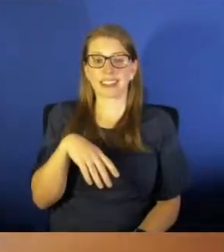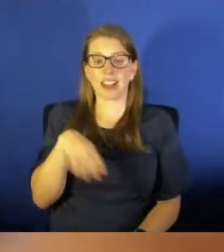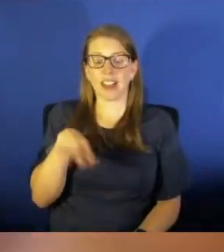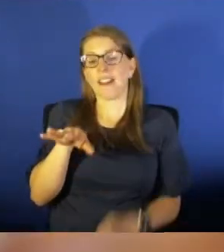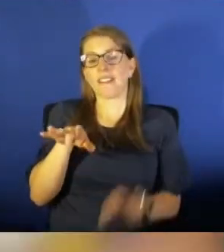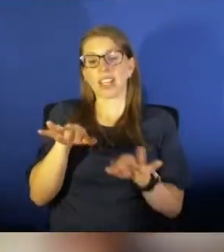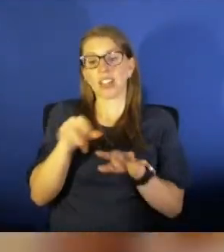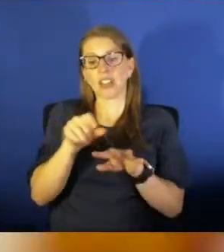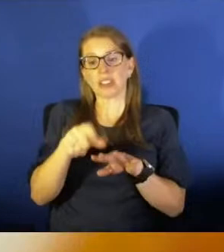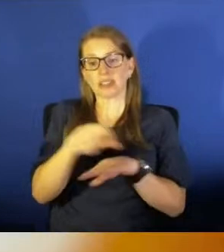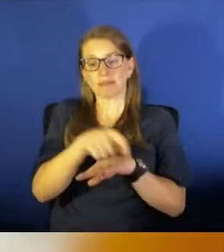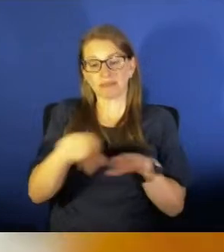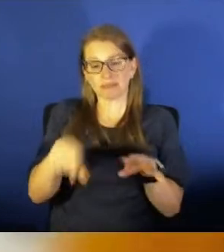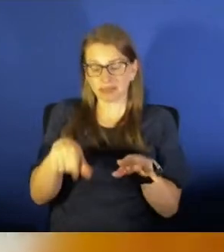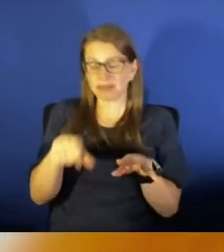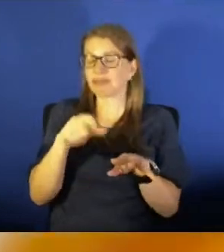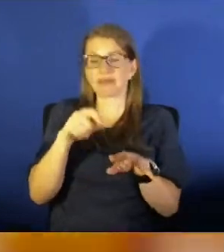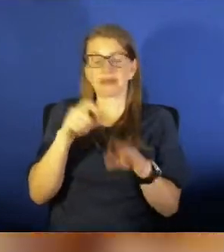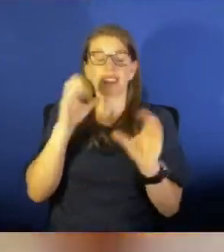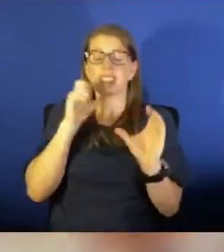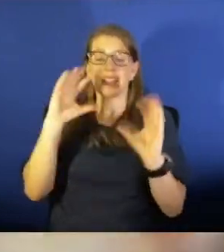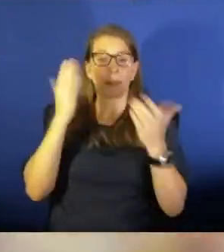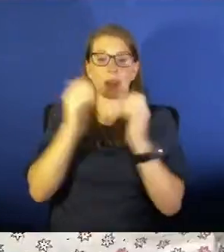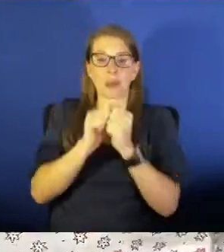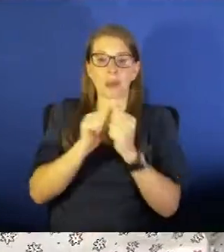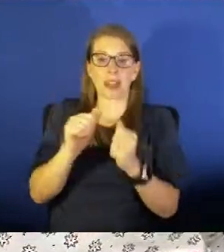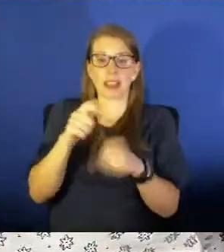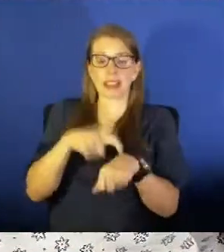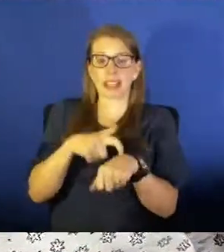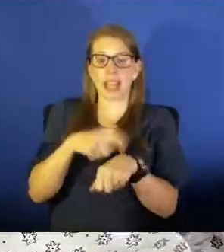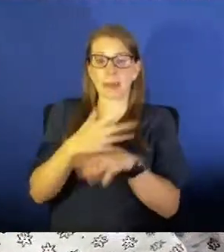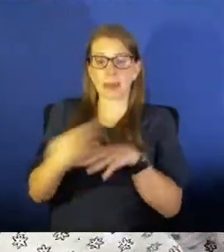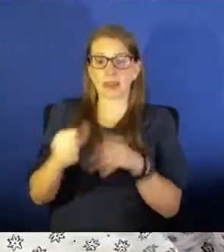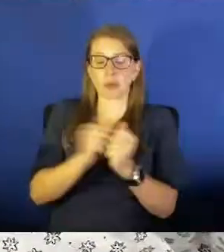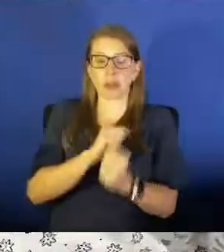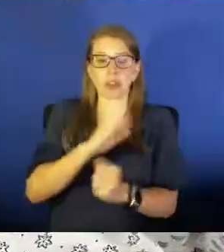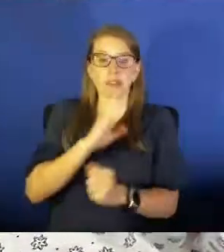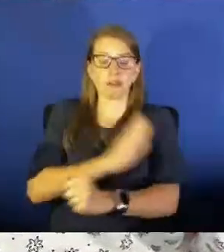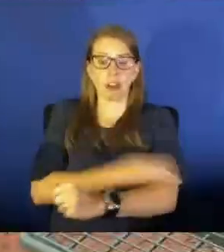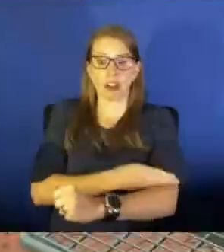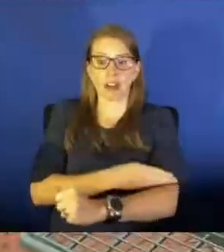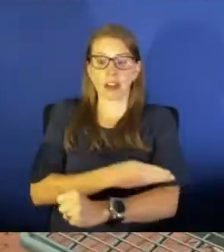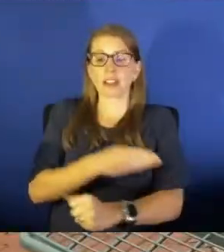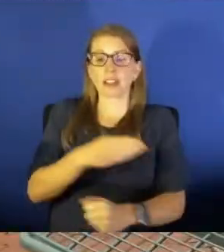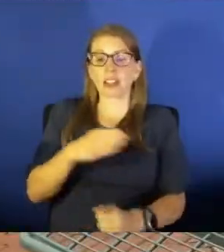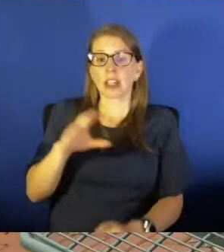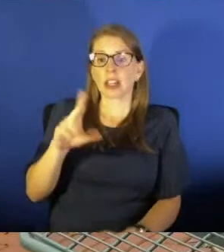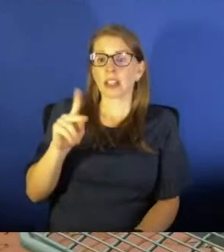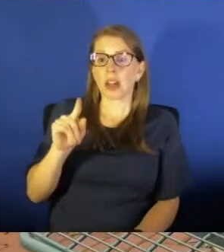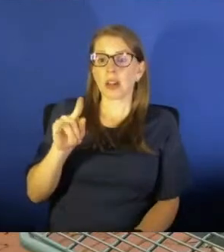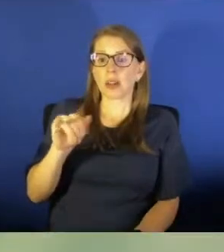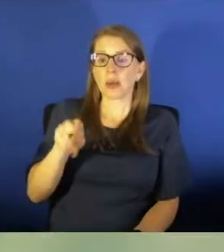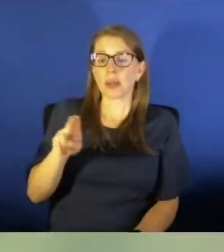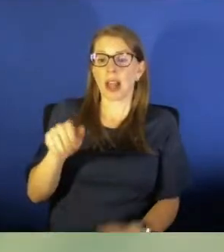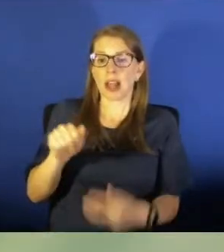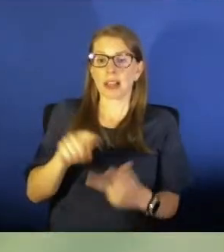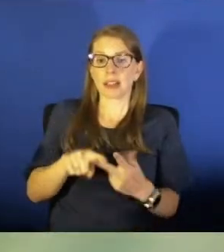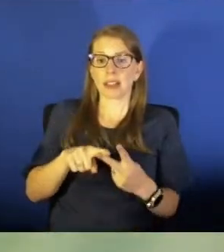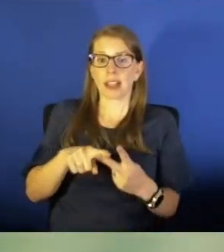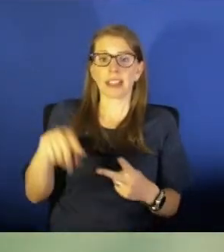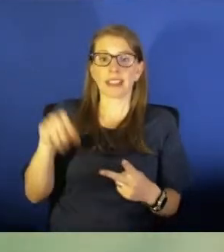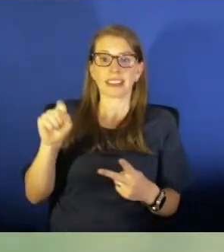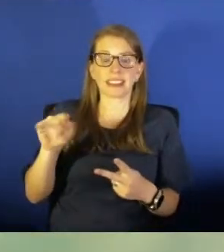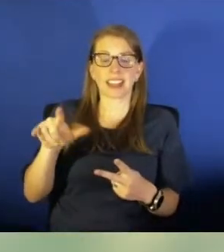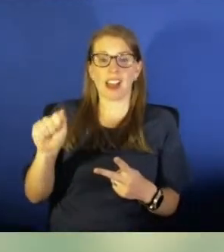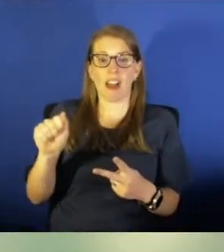nothing compared to the time lost with her daughter, Kaluna, and new baby, Stella. Because I told them to post pictures right on the window. We had to take it